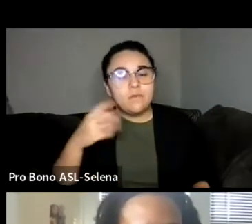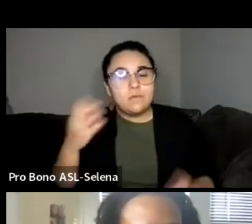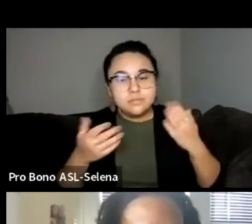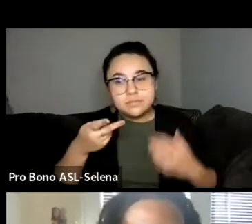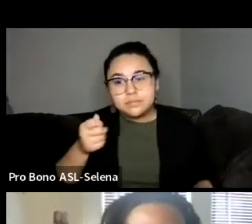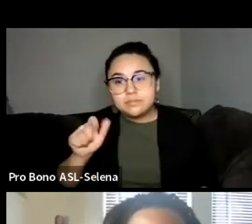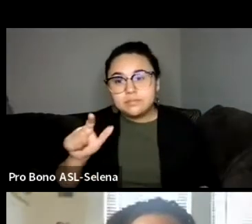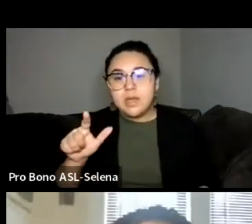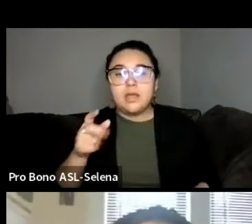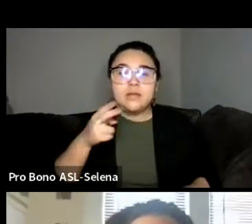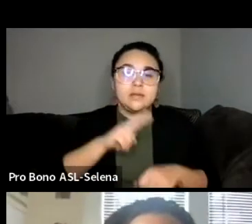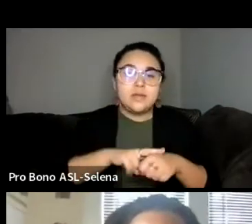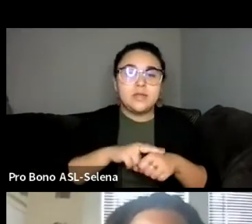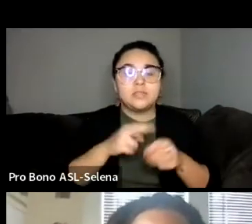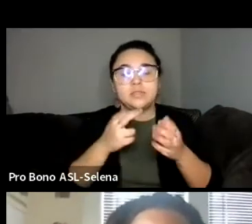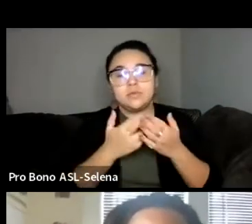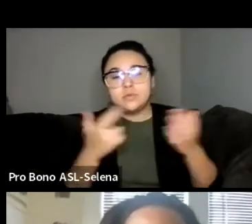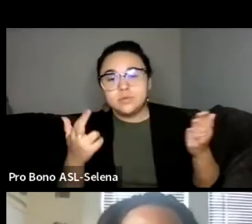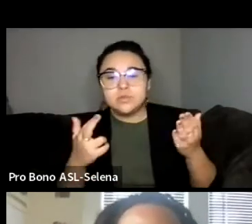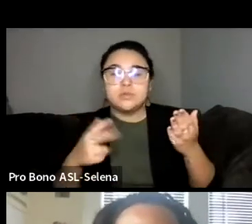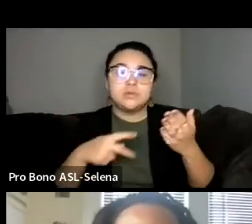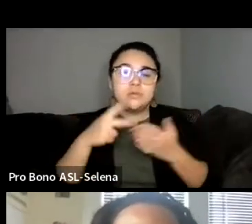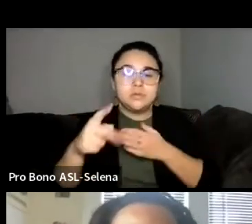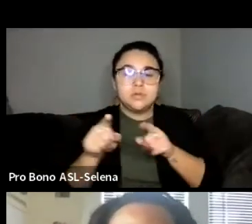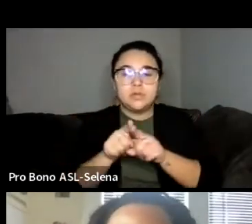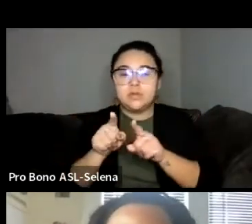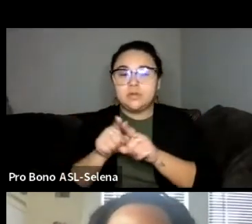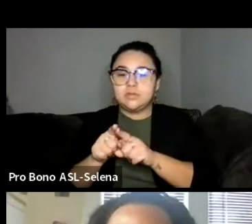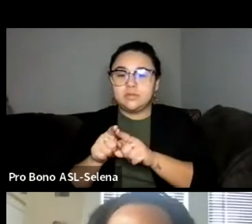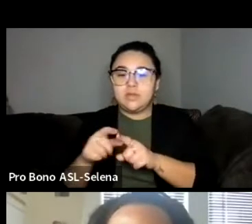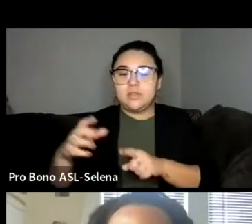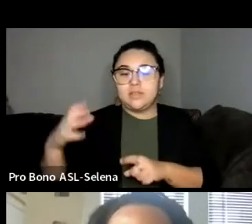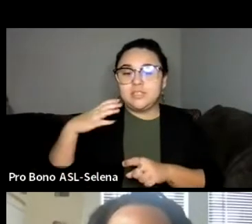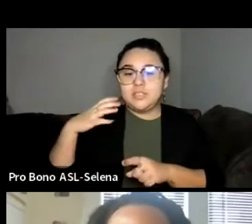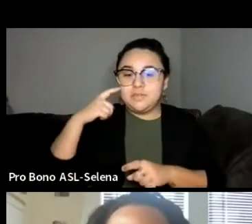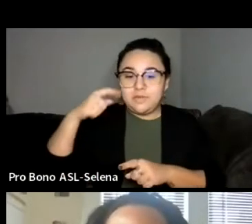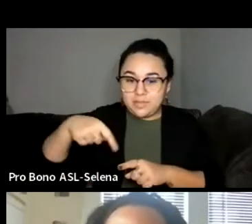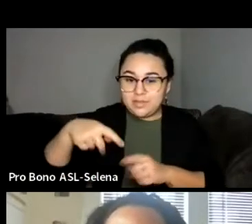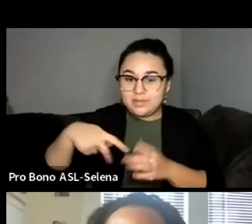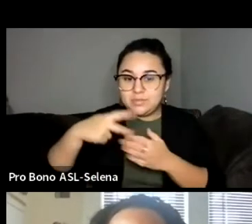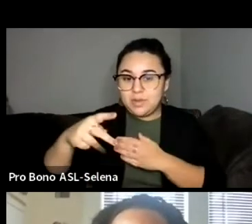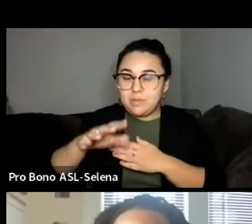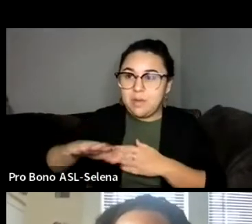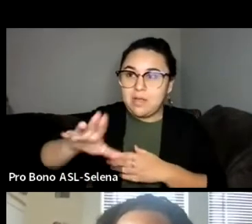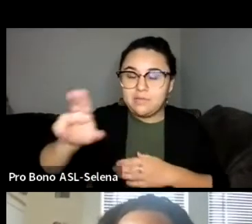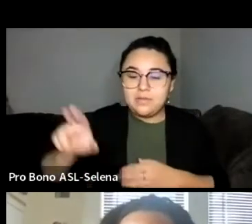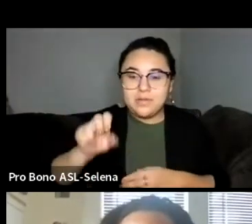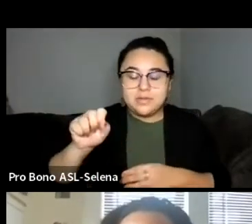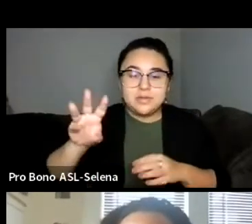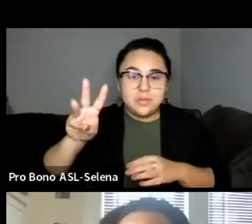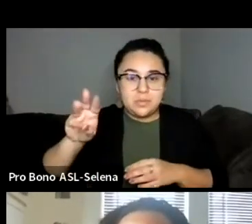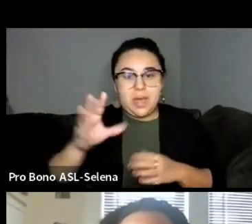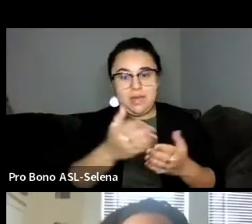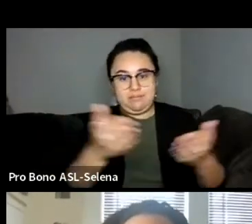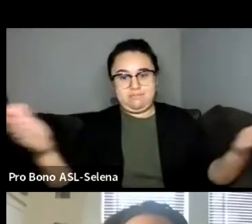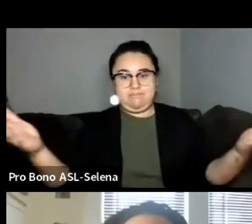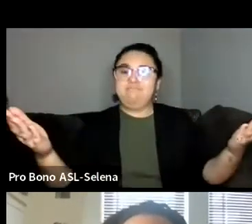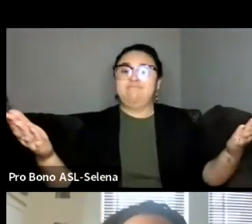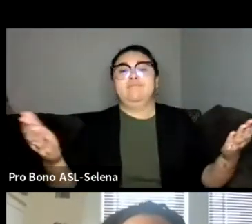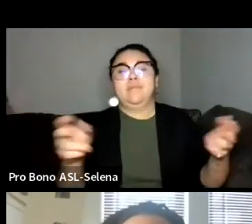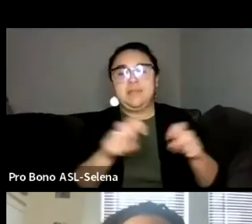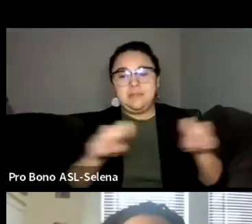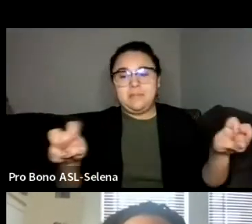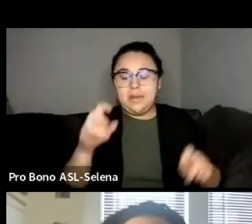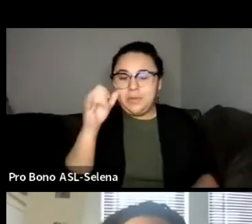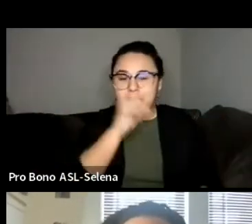resources and programming, as well as the Chief Rep program around the country. Wow, what a group of people we have with us